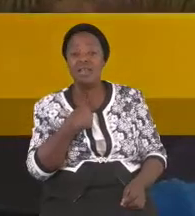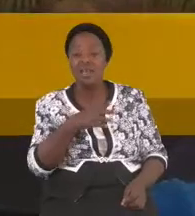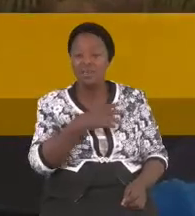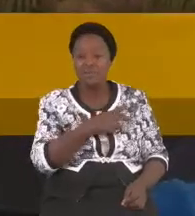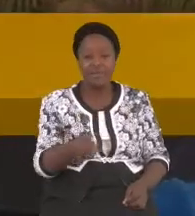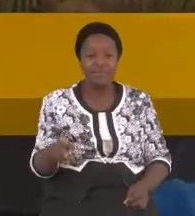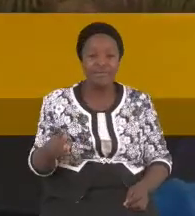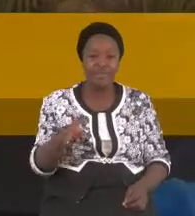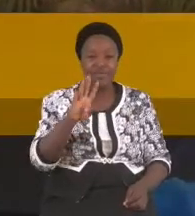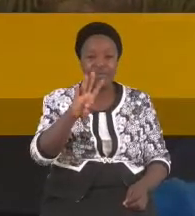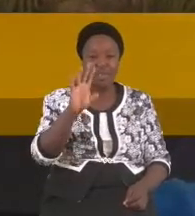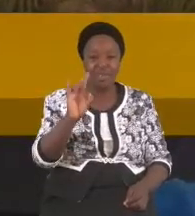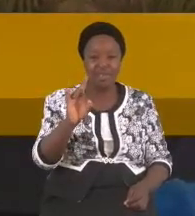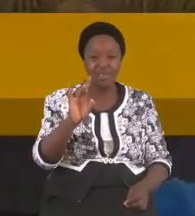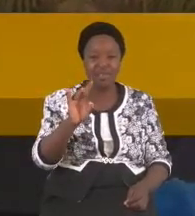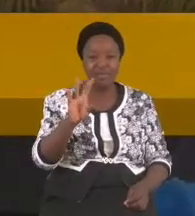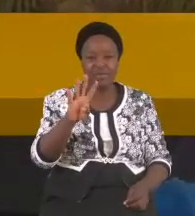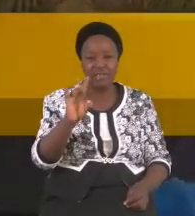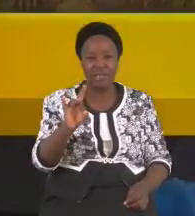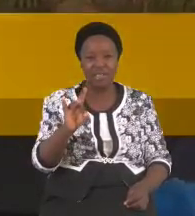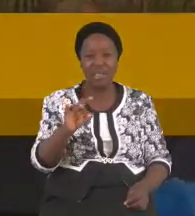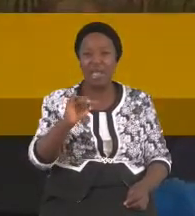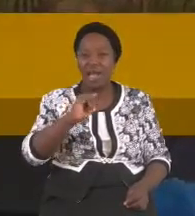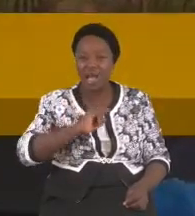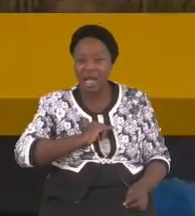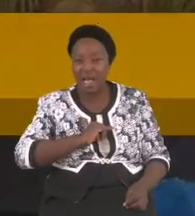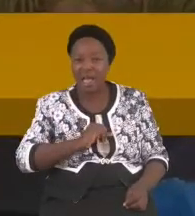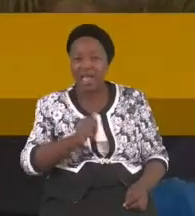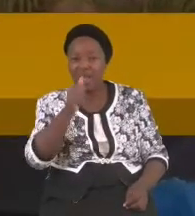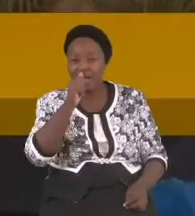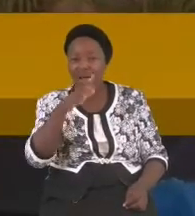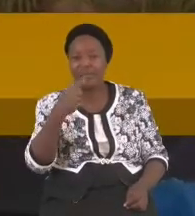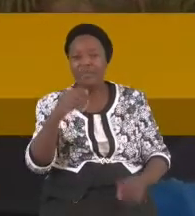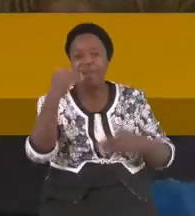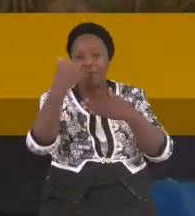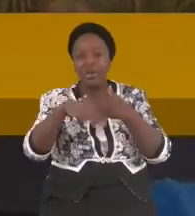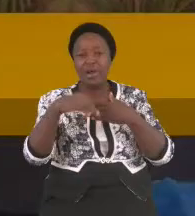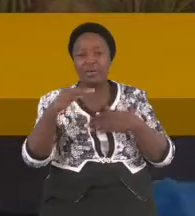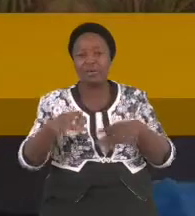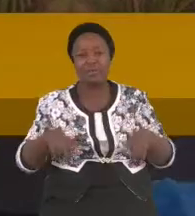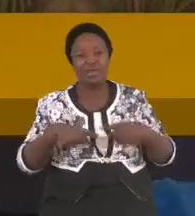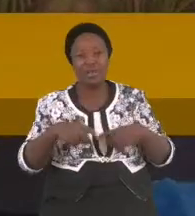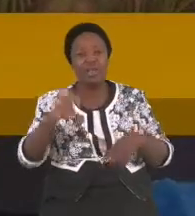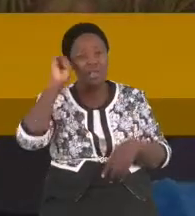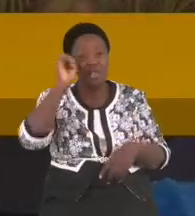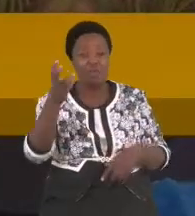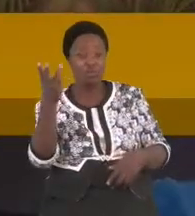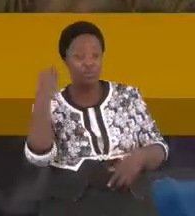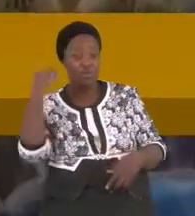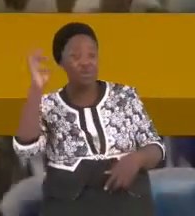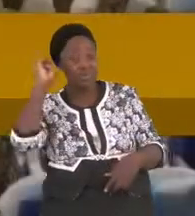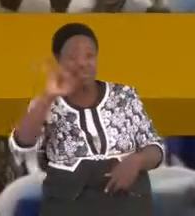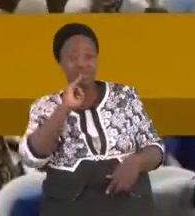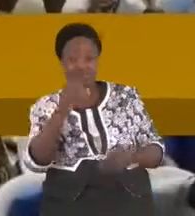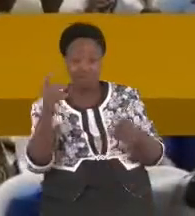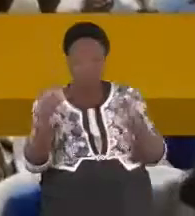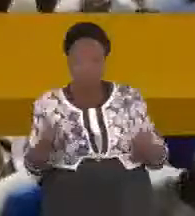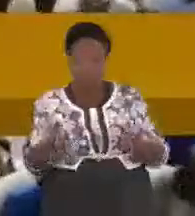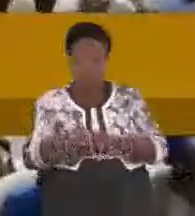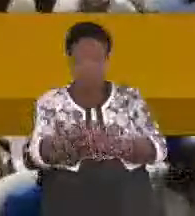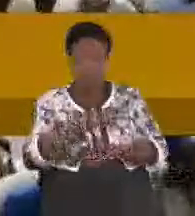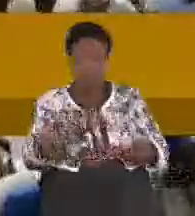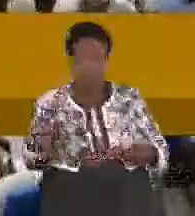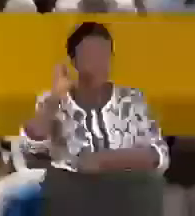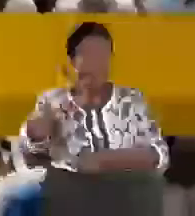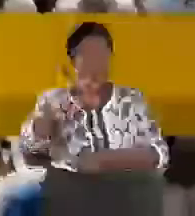verse 48, I am the bread of life. He was, he is today, he will ever be. I